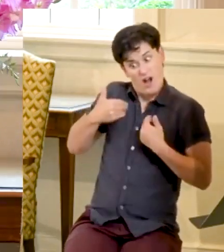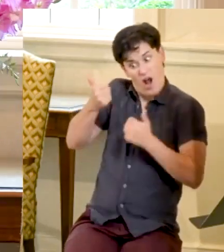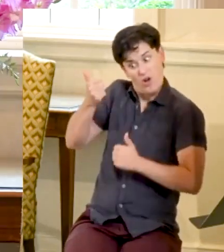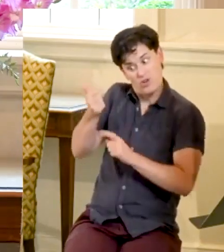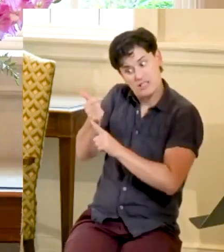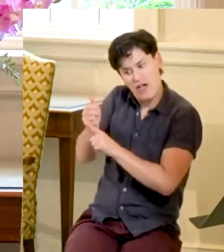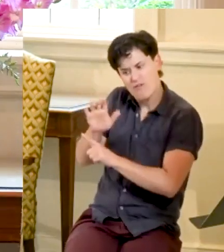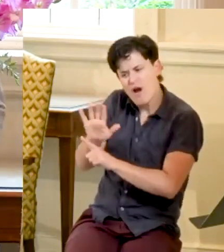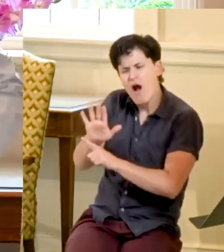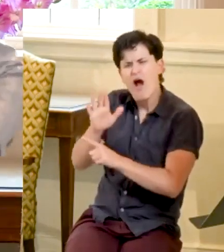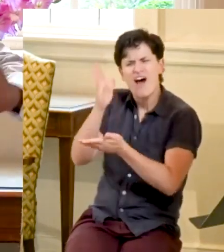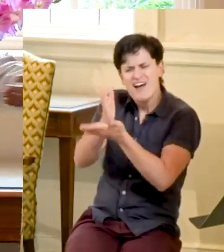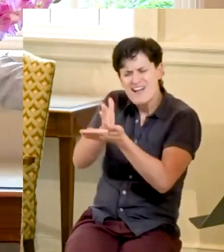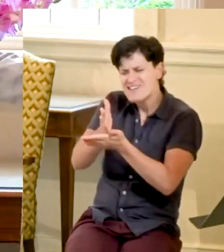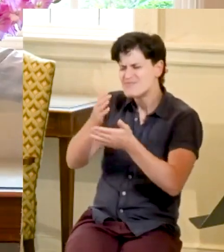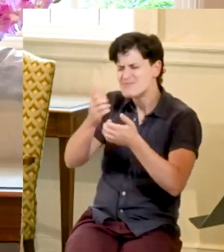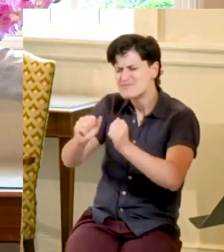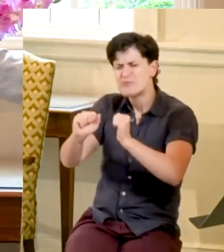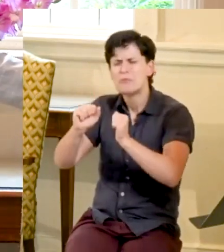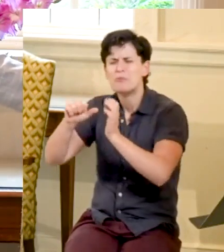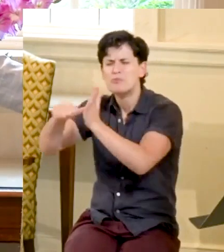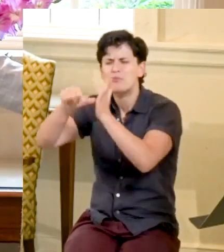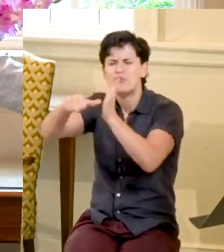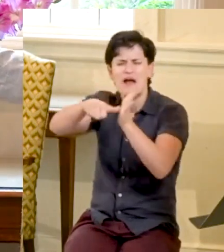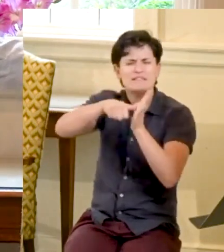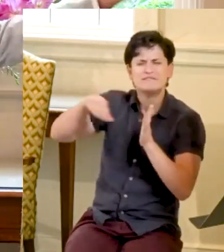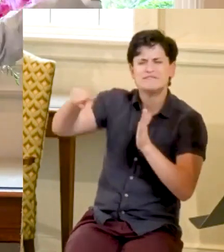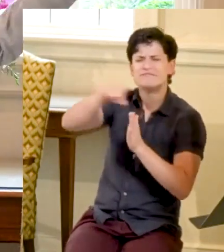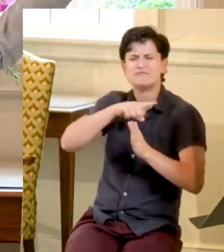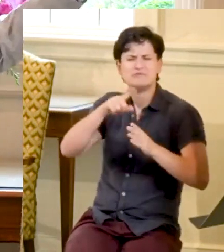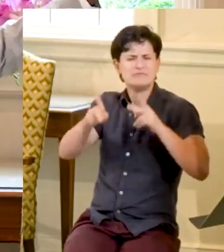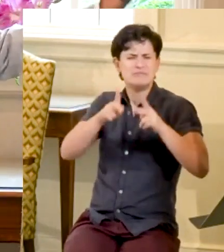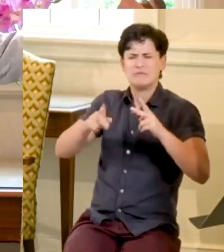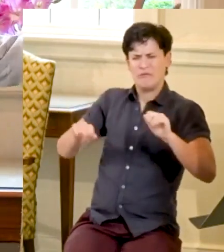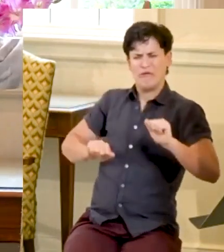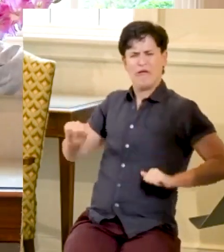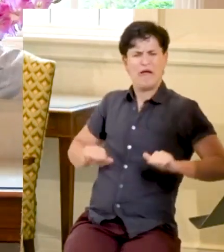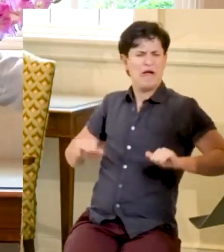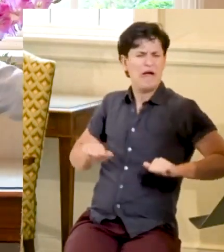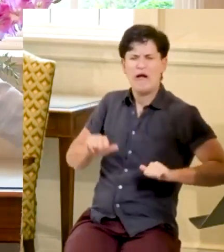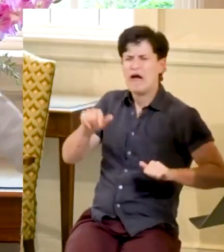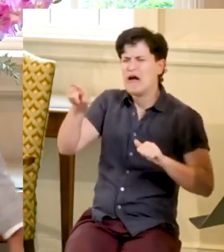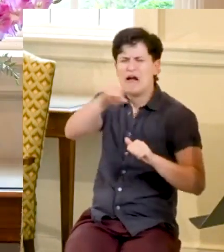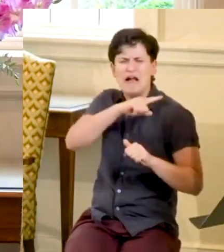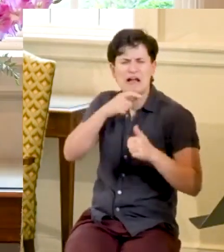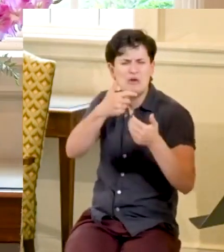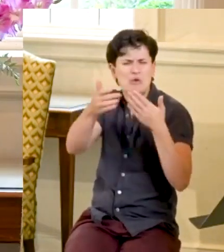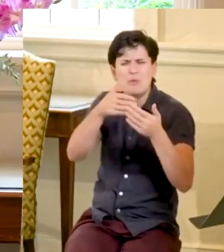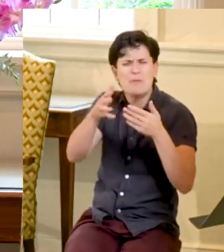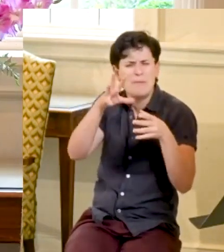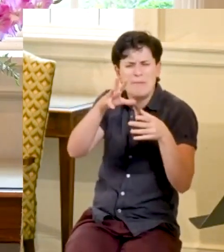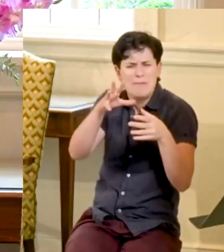to impress the people who don't matter in your life and won't be a part of your